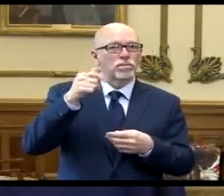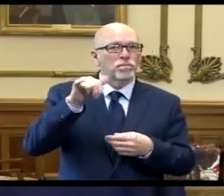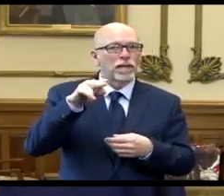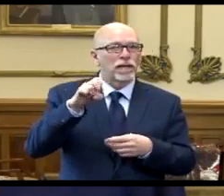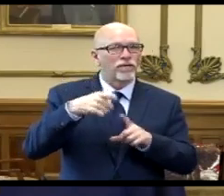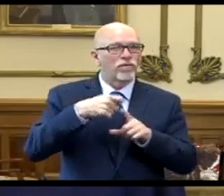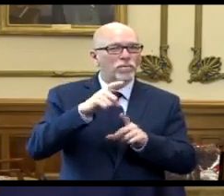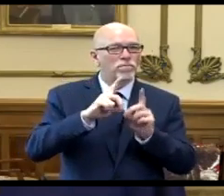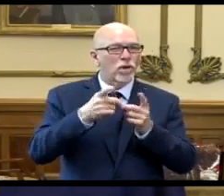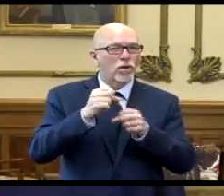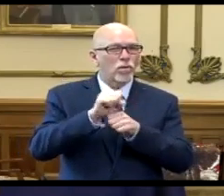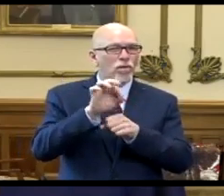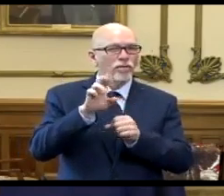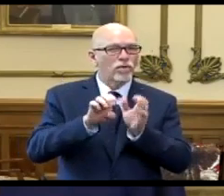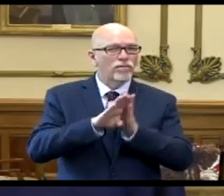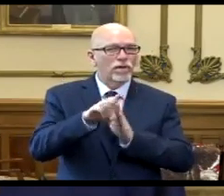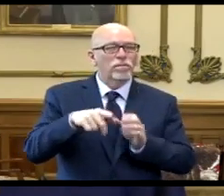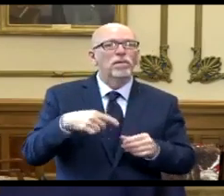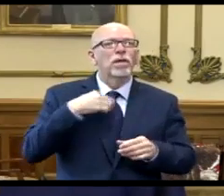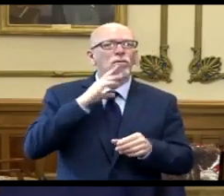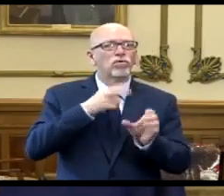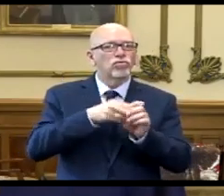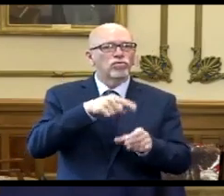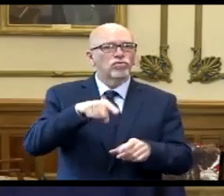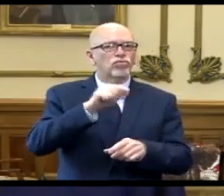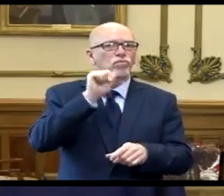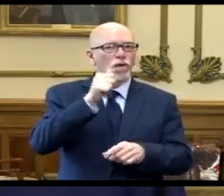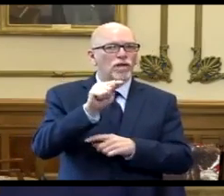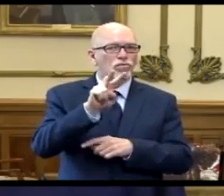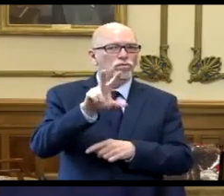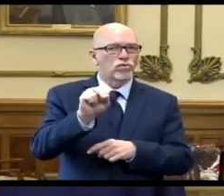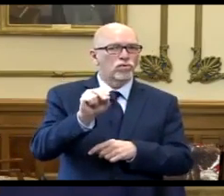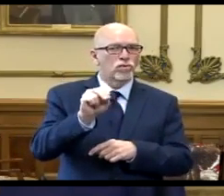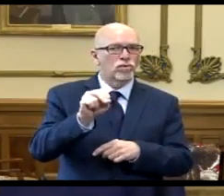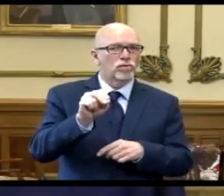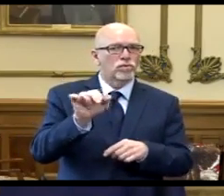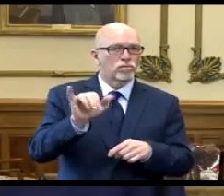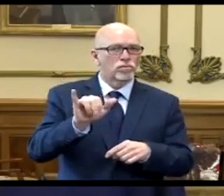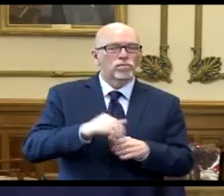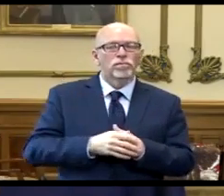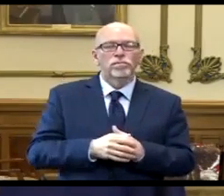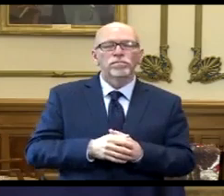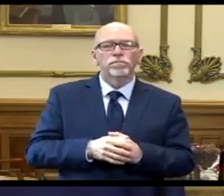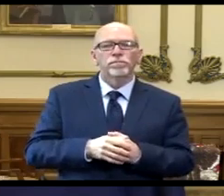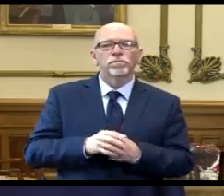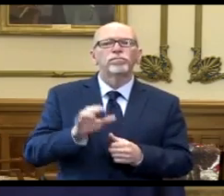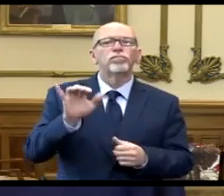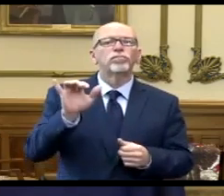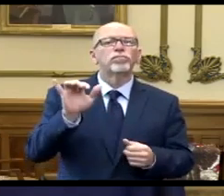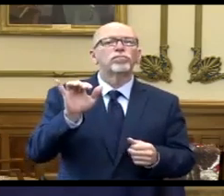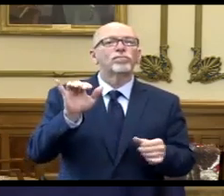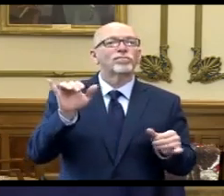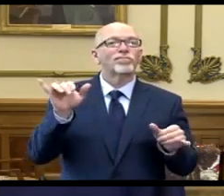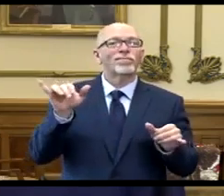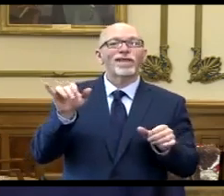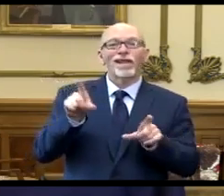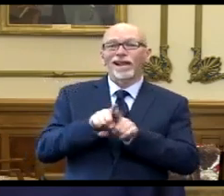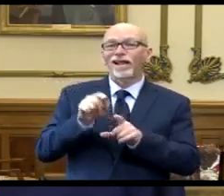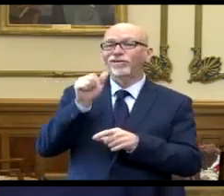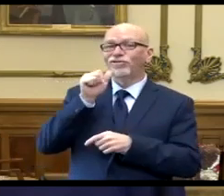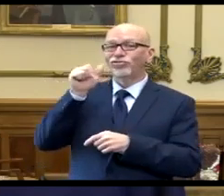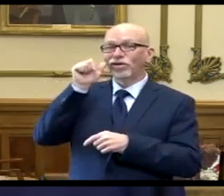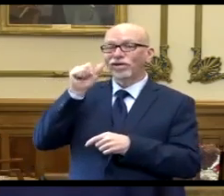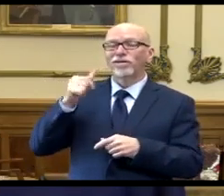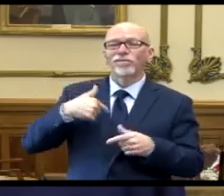from our Department of Workforce Development. I'll join you all tomorrow at 2:30 as well. And just like yesterday, we've